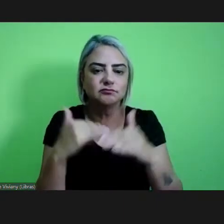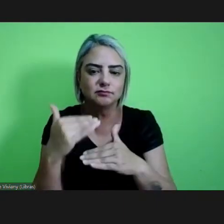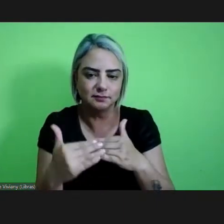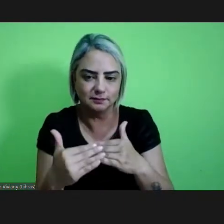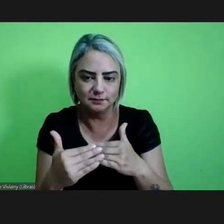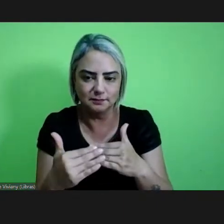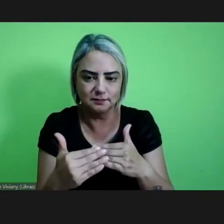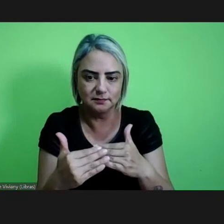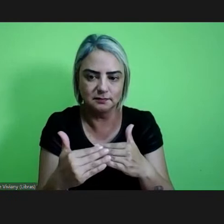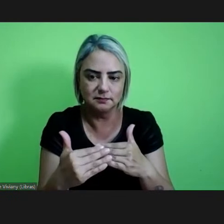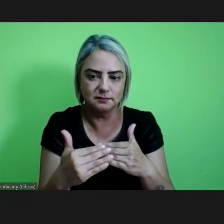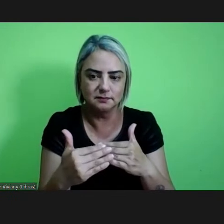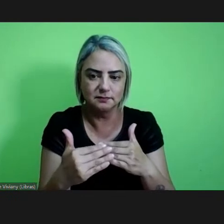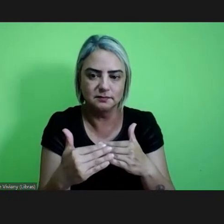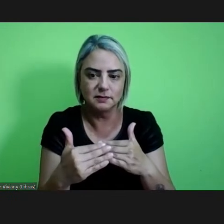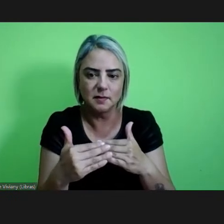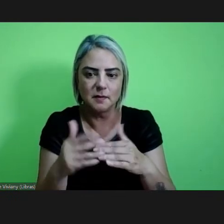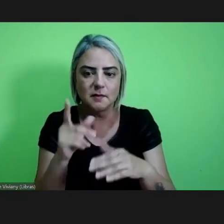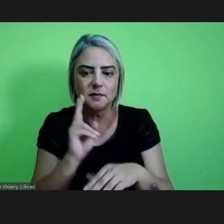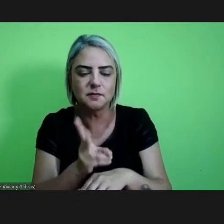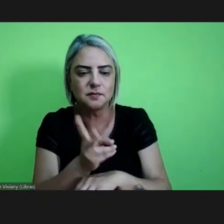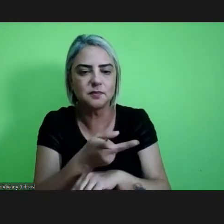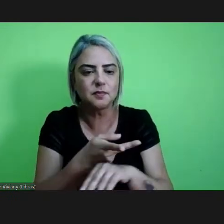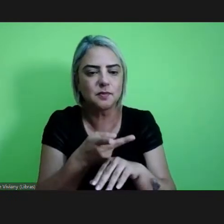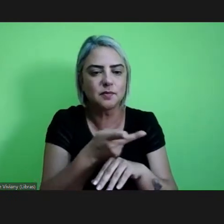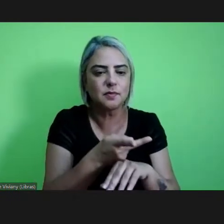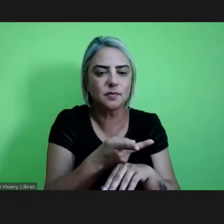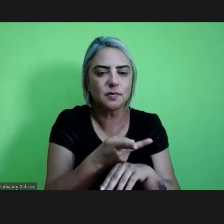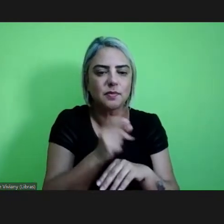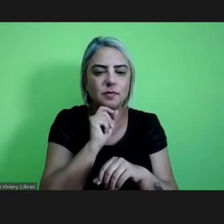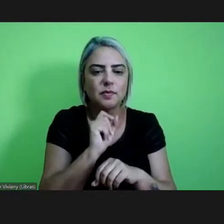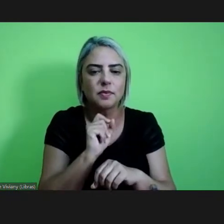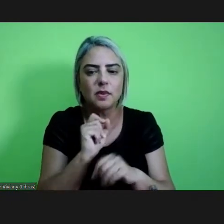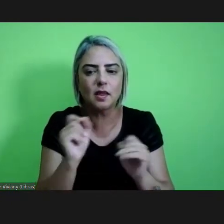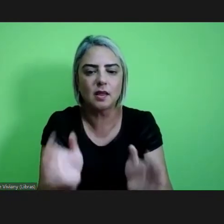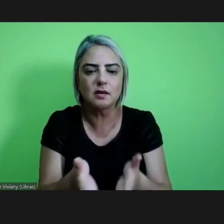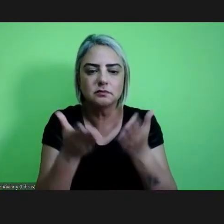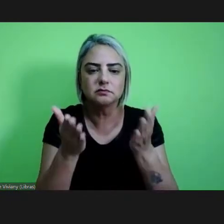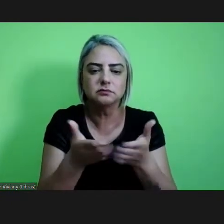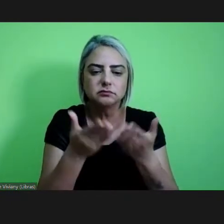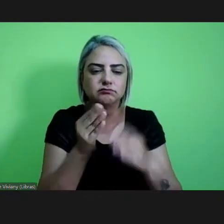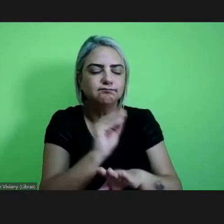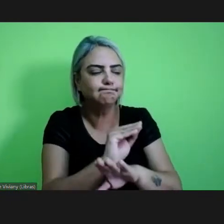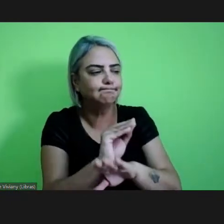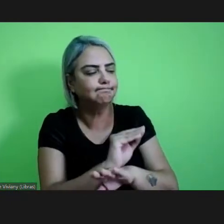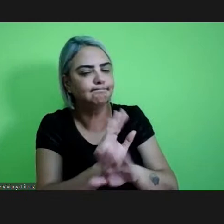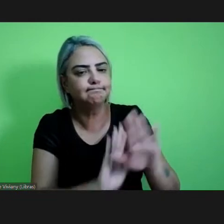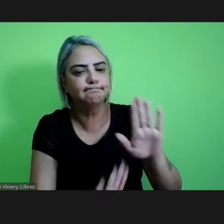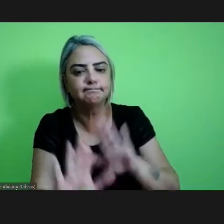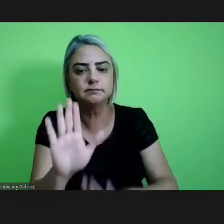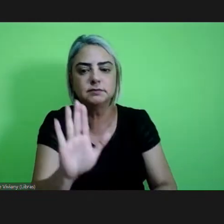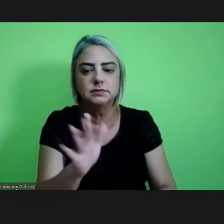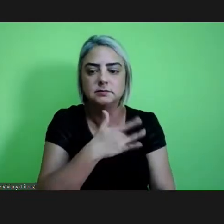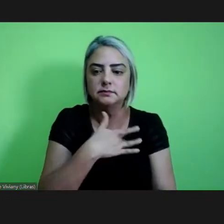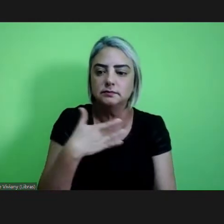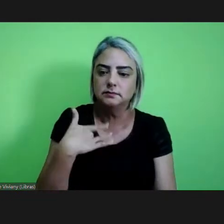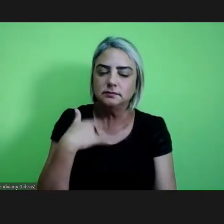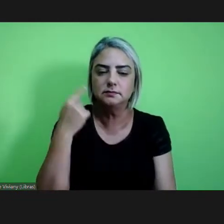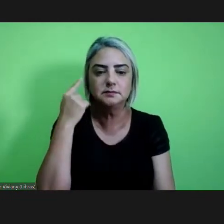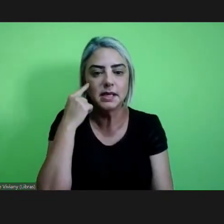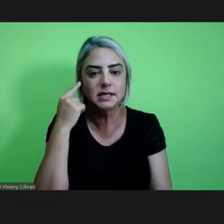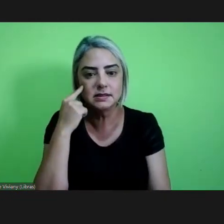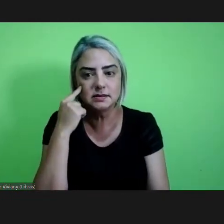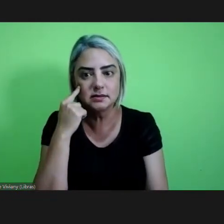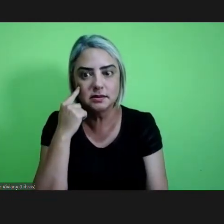in this procedure, where we are looking to promote a care to